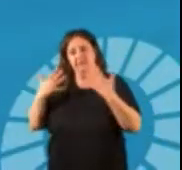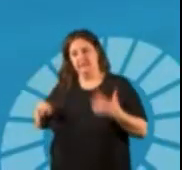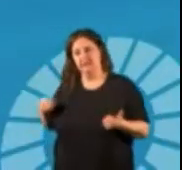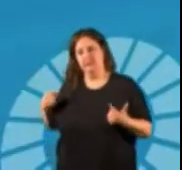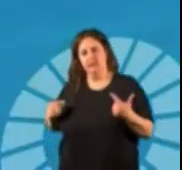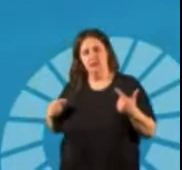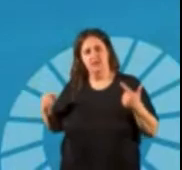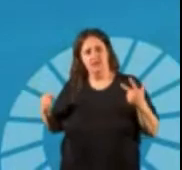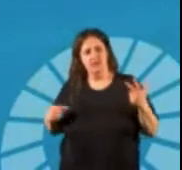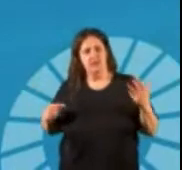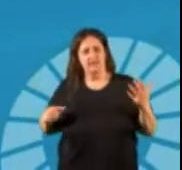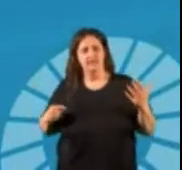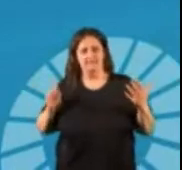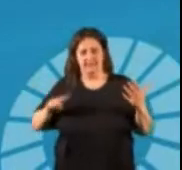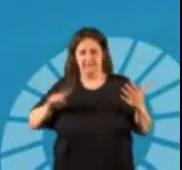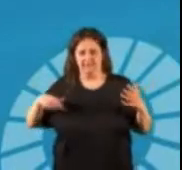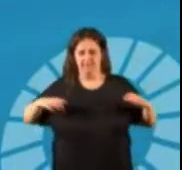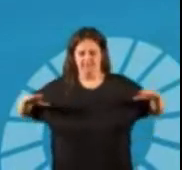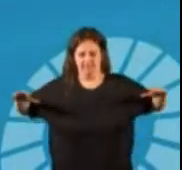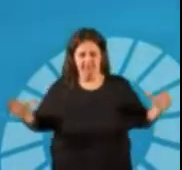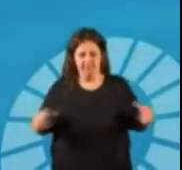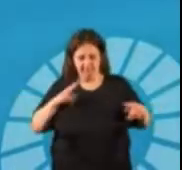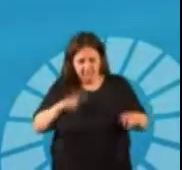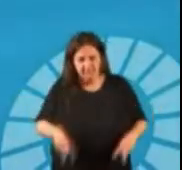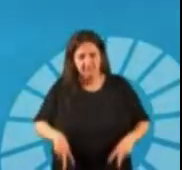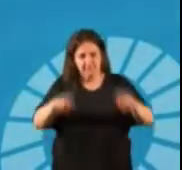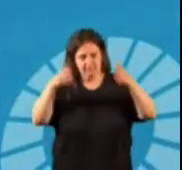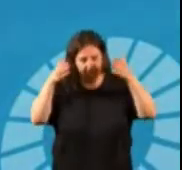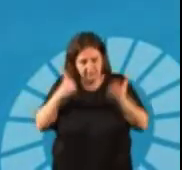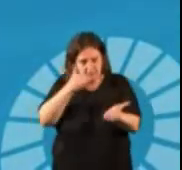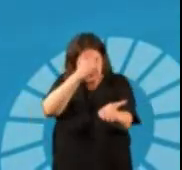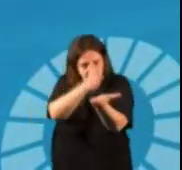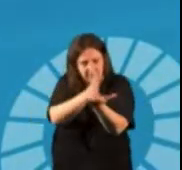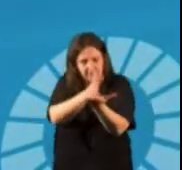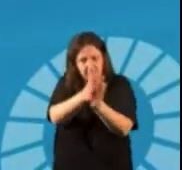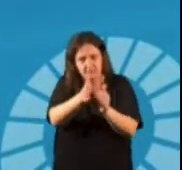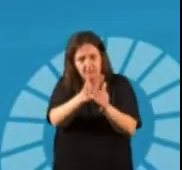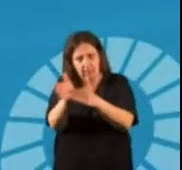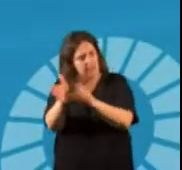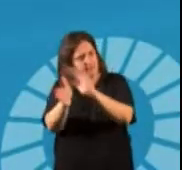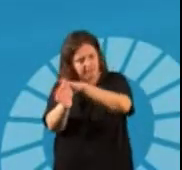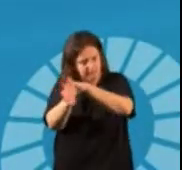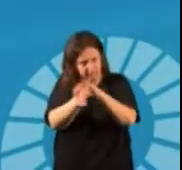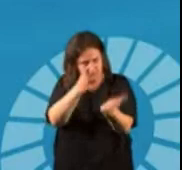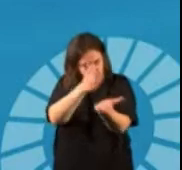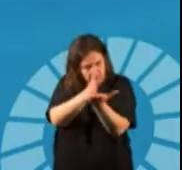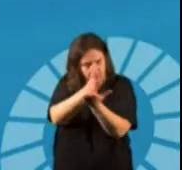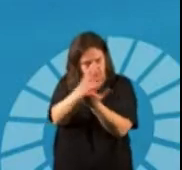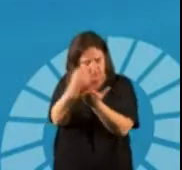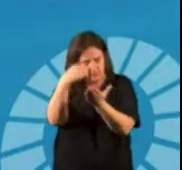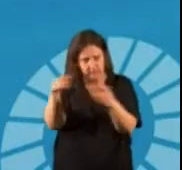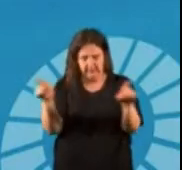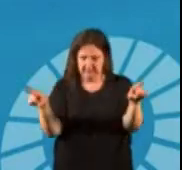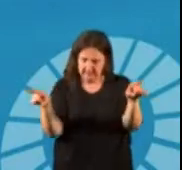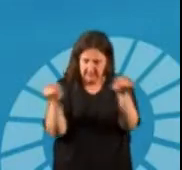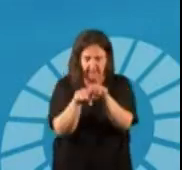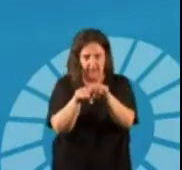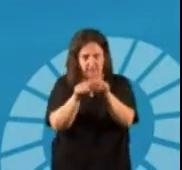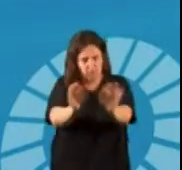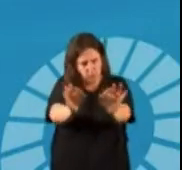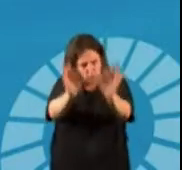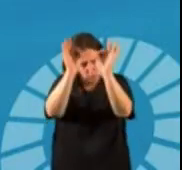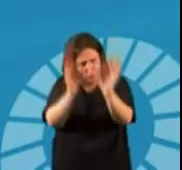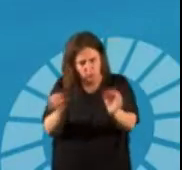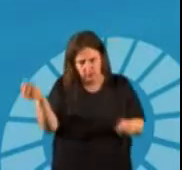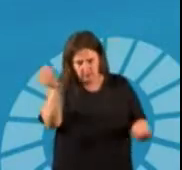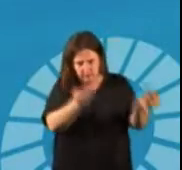a more inclusive recovery. This includes doubling efforts around women's empowerment and entrepreneurship, education